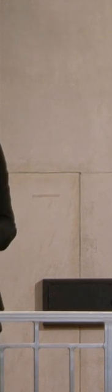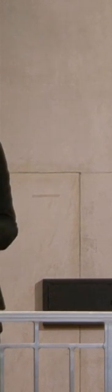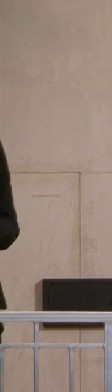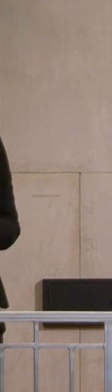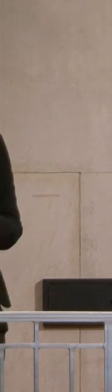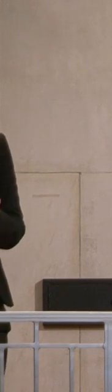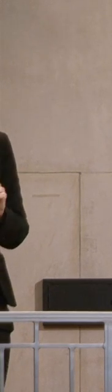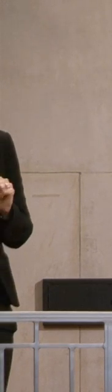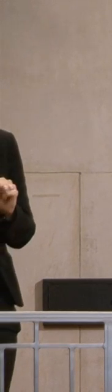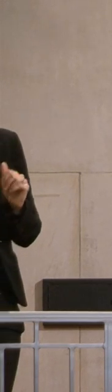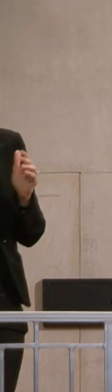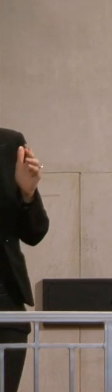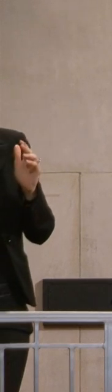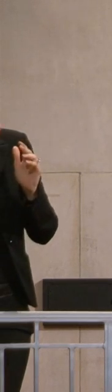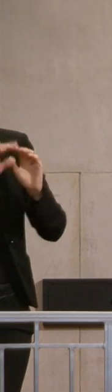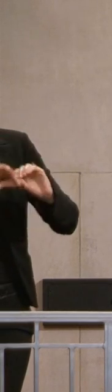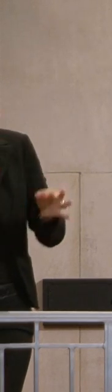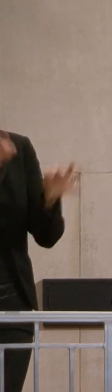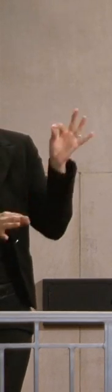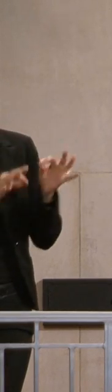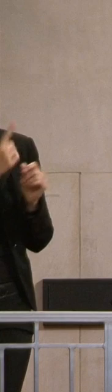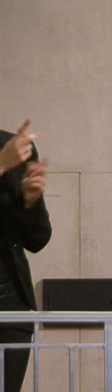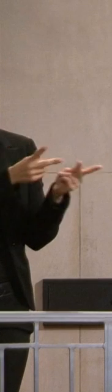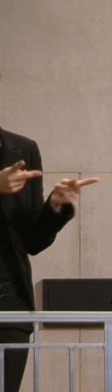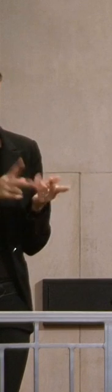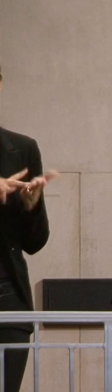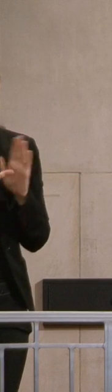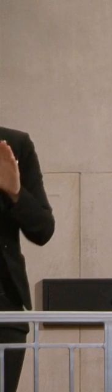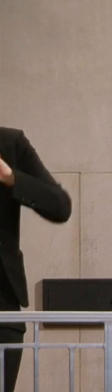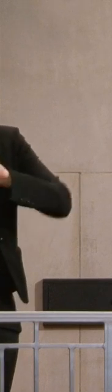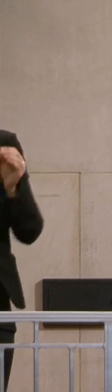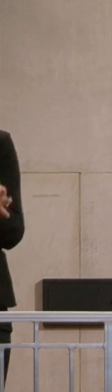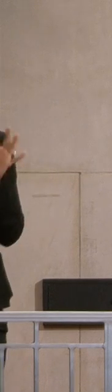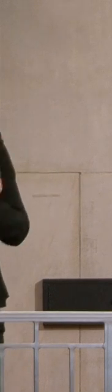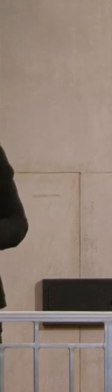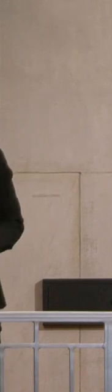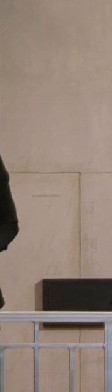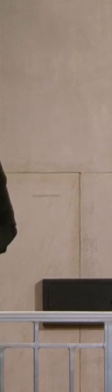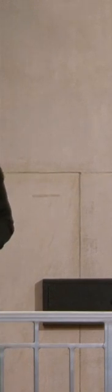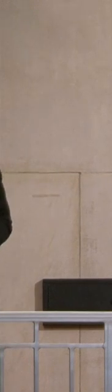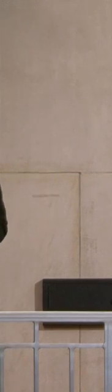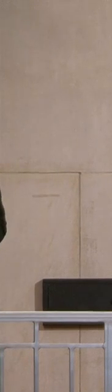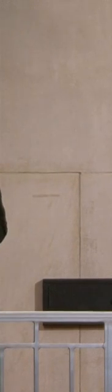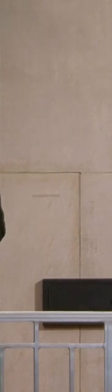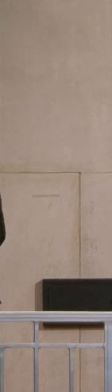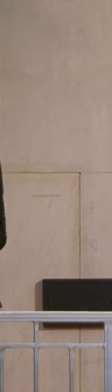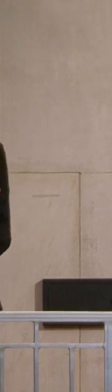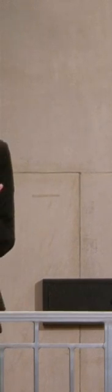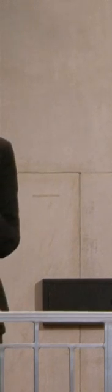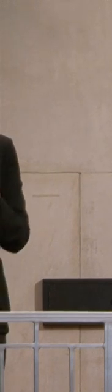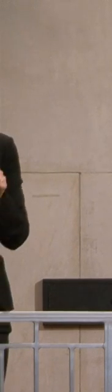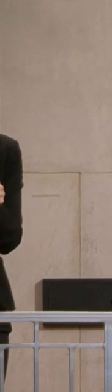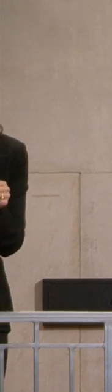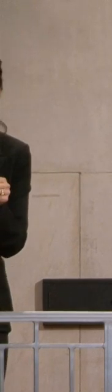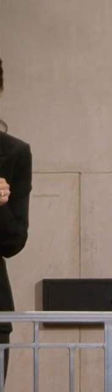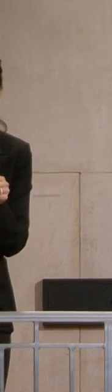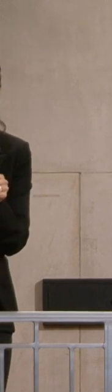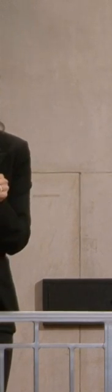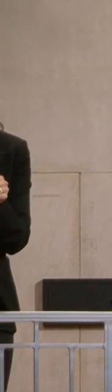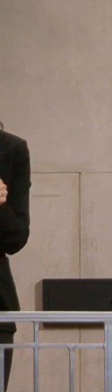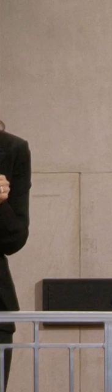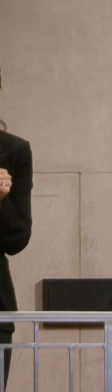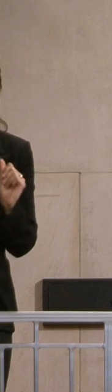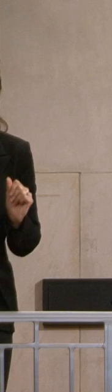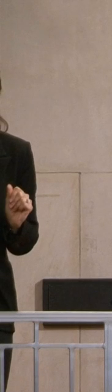anywhere is a threat to justice everywhere. Now, it won't be easy, but remember this. Remember this, know